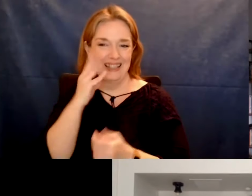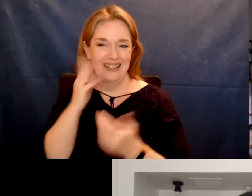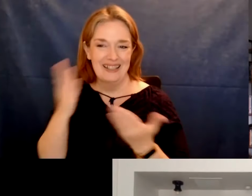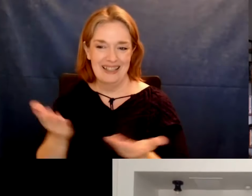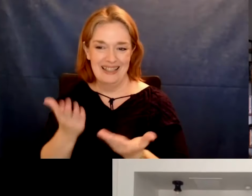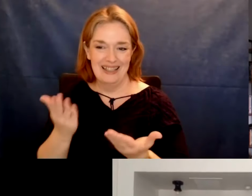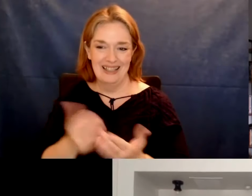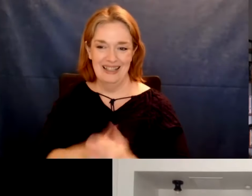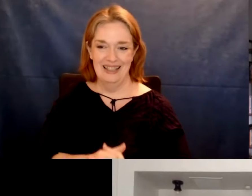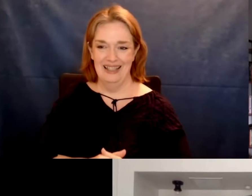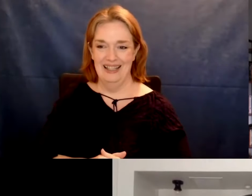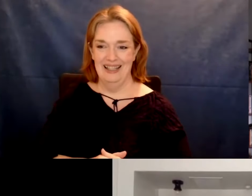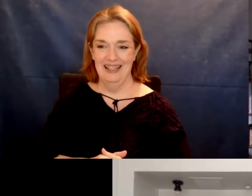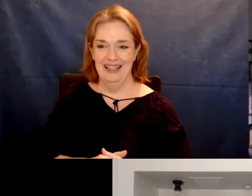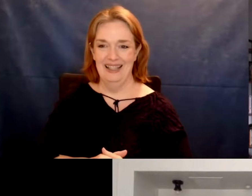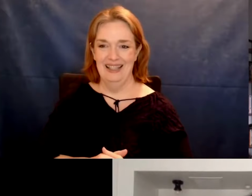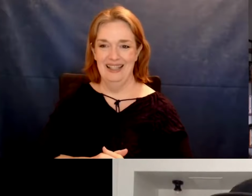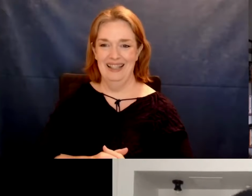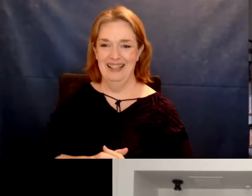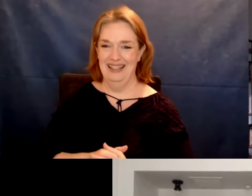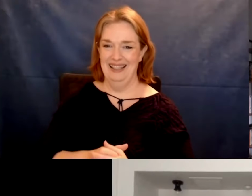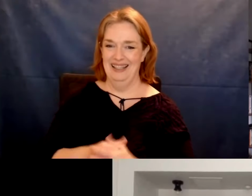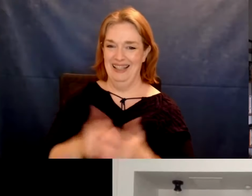Oh my God, getting lost week 2.